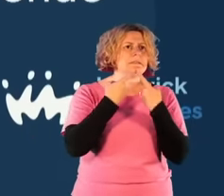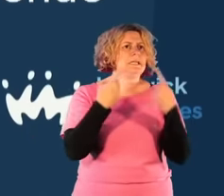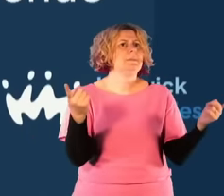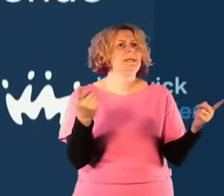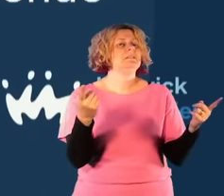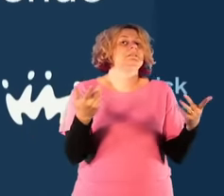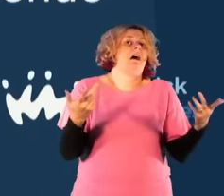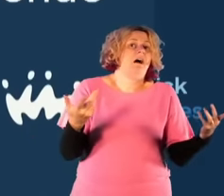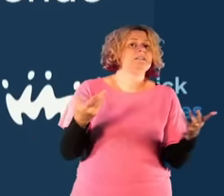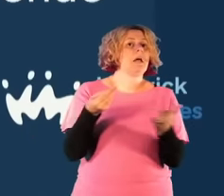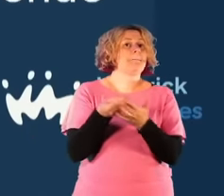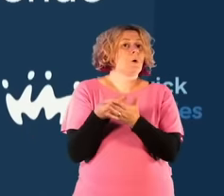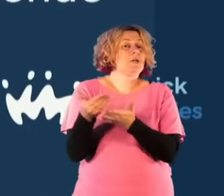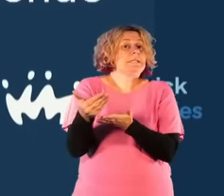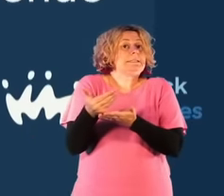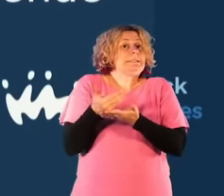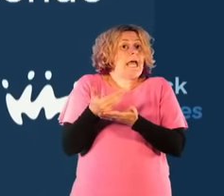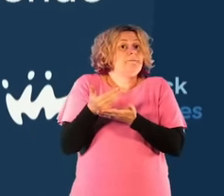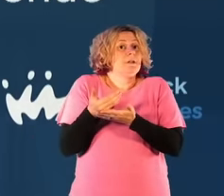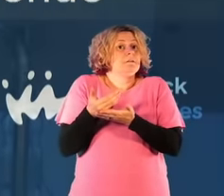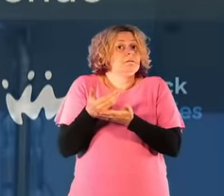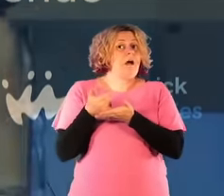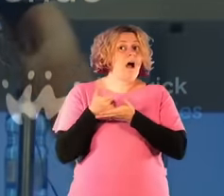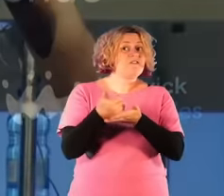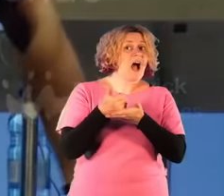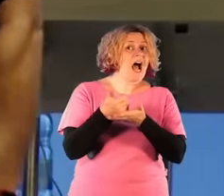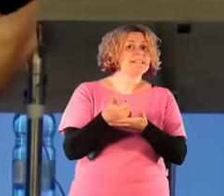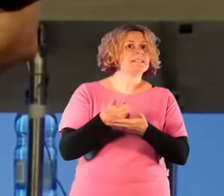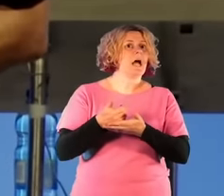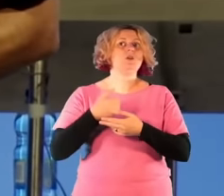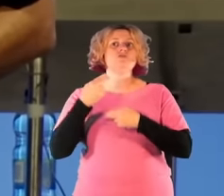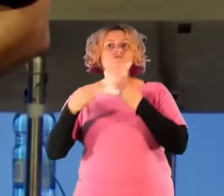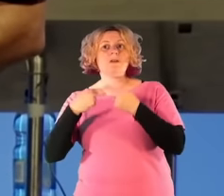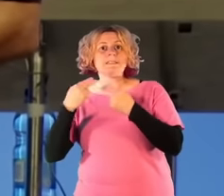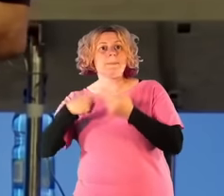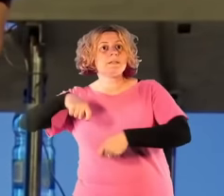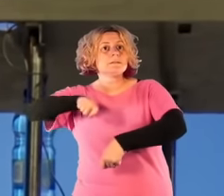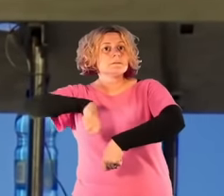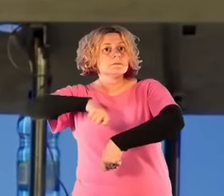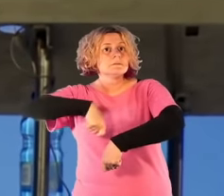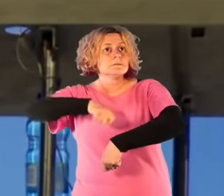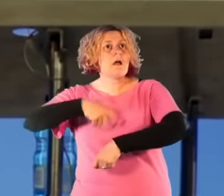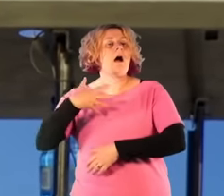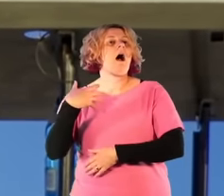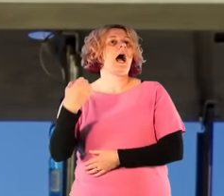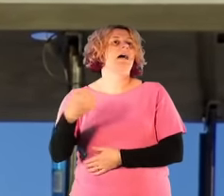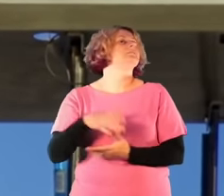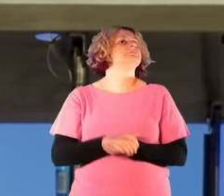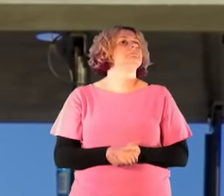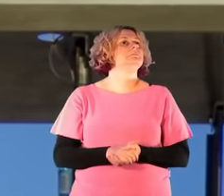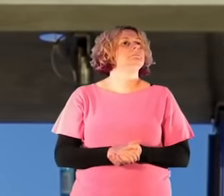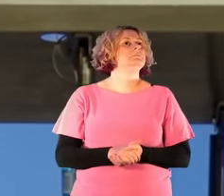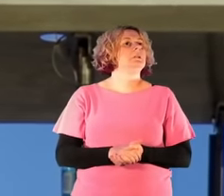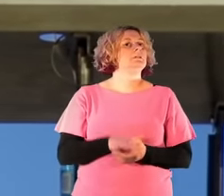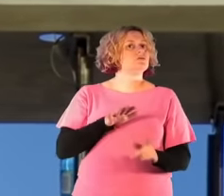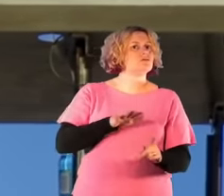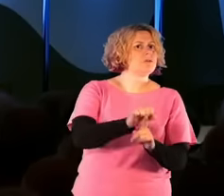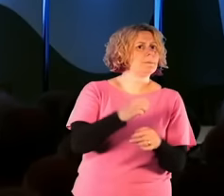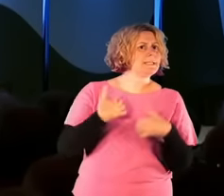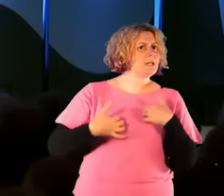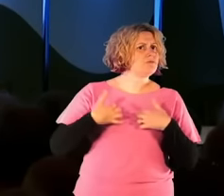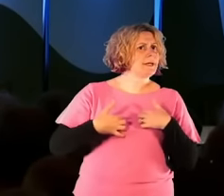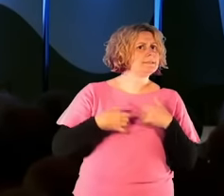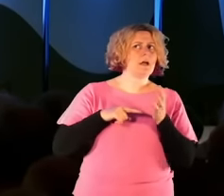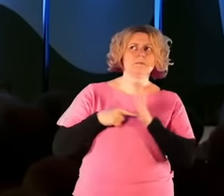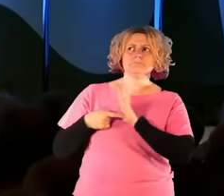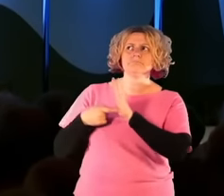sorts of things that grab people's interest and then present them Christ in the way that we do it. As I say, it comes out twice a year, and there's a